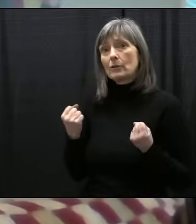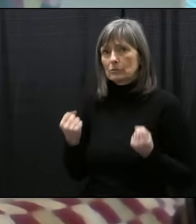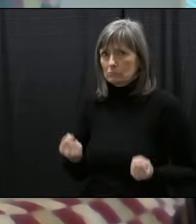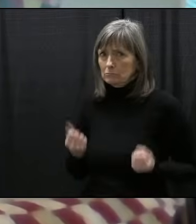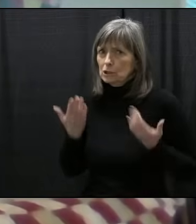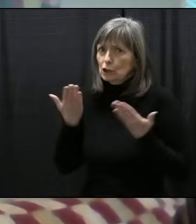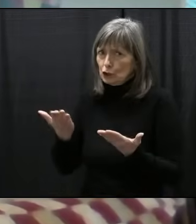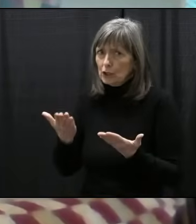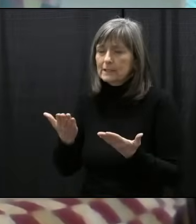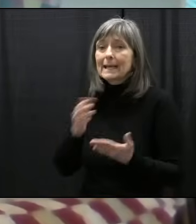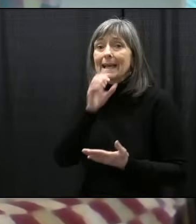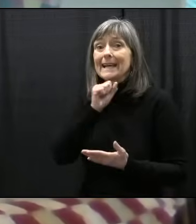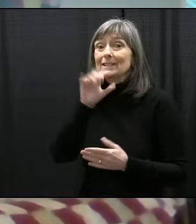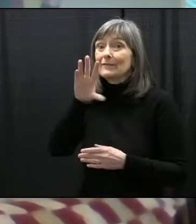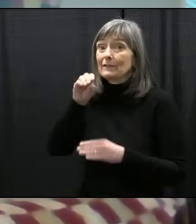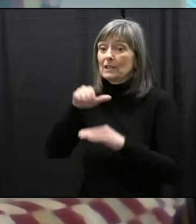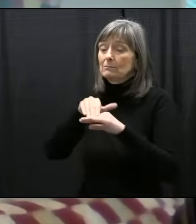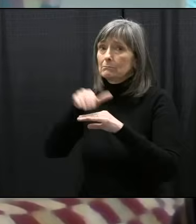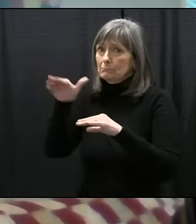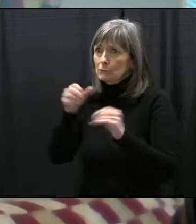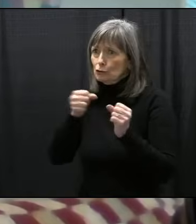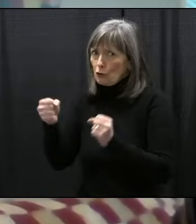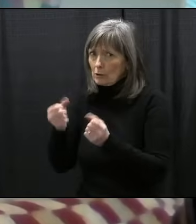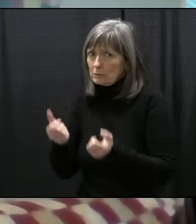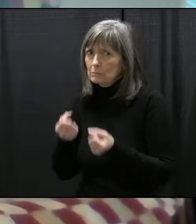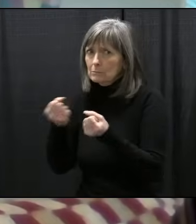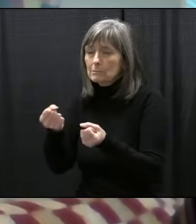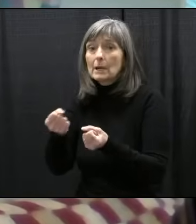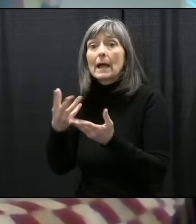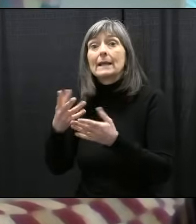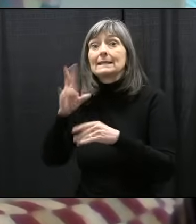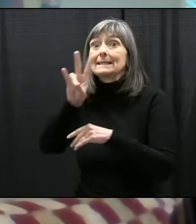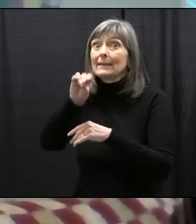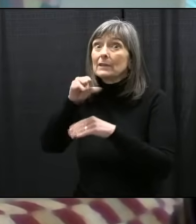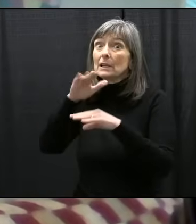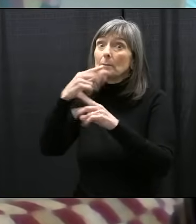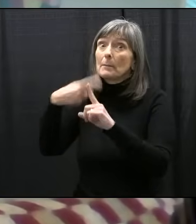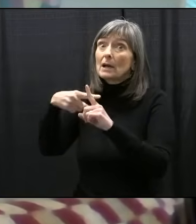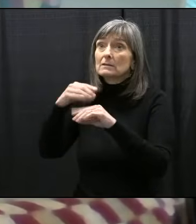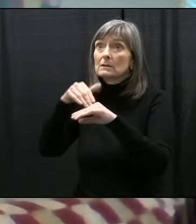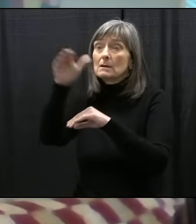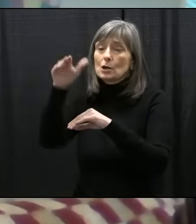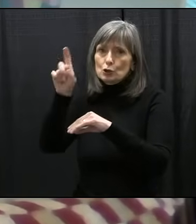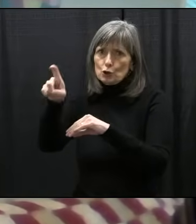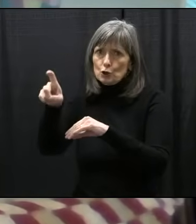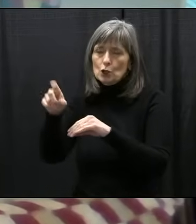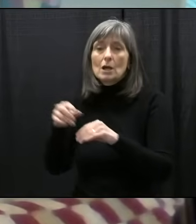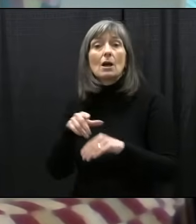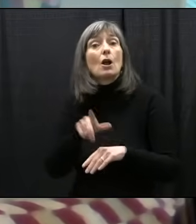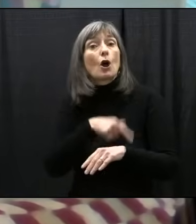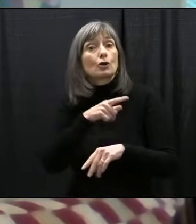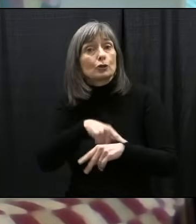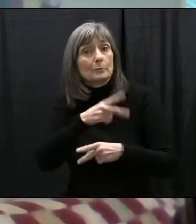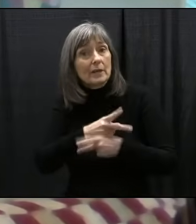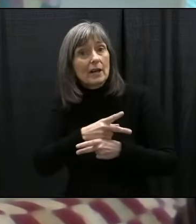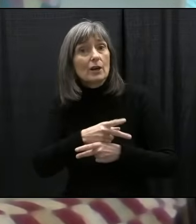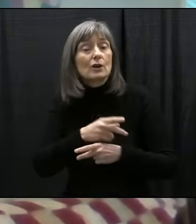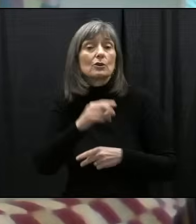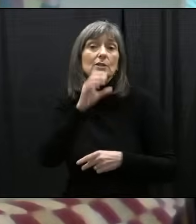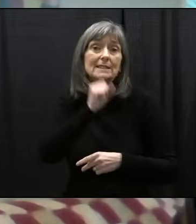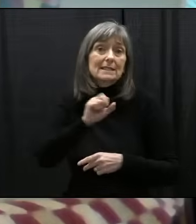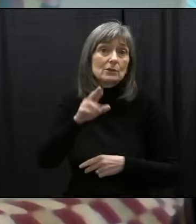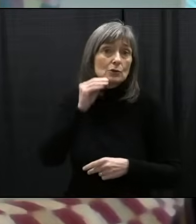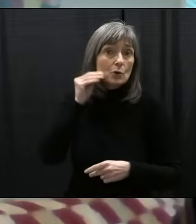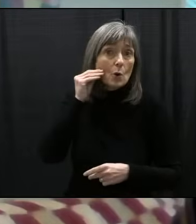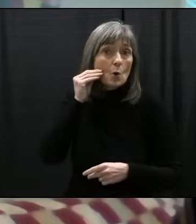boosters for those aged 50 and older, and especially those 70 plus. Those living in long-term care homes for seniors or